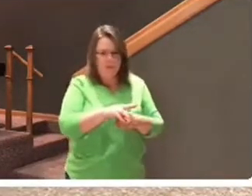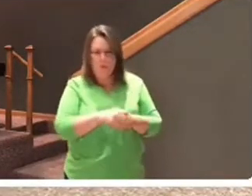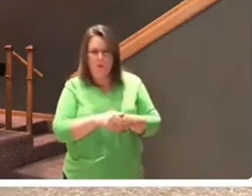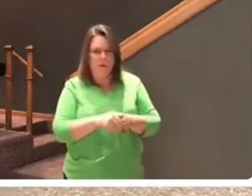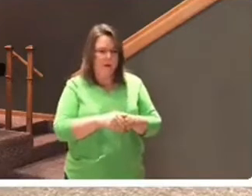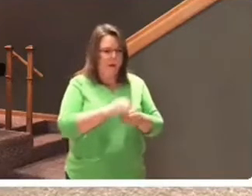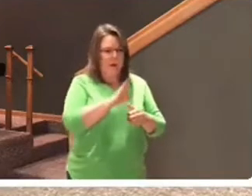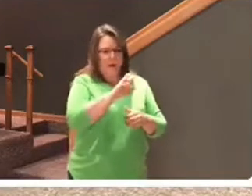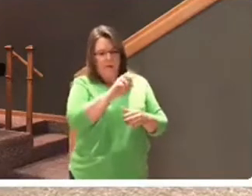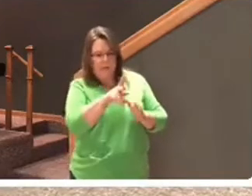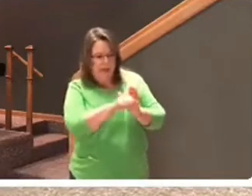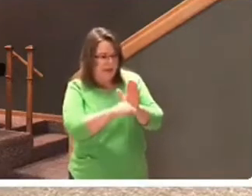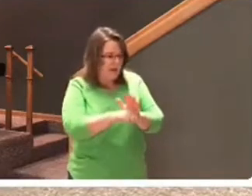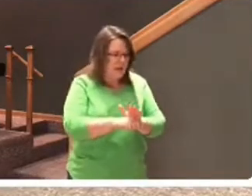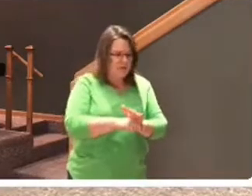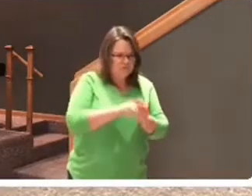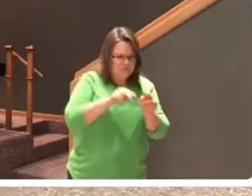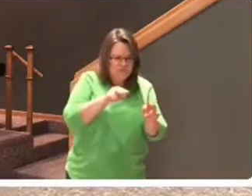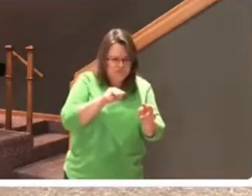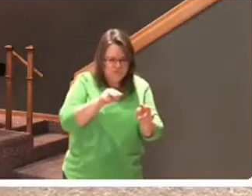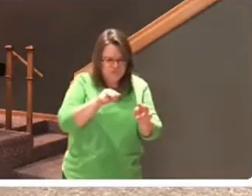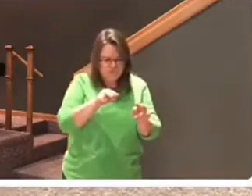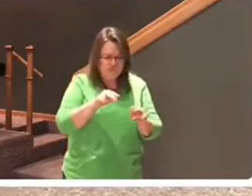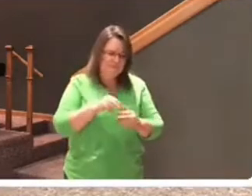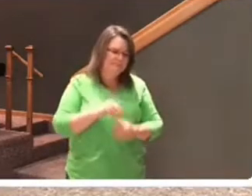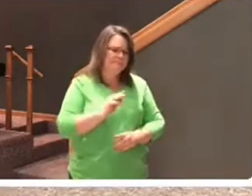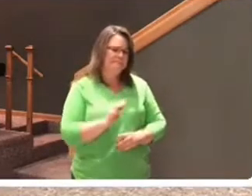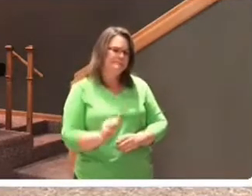our bank account. And we stare at that and we like,